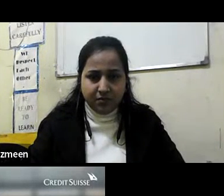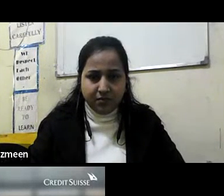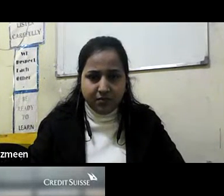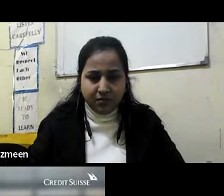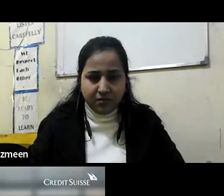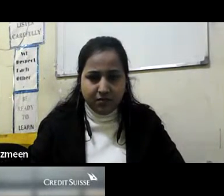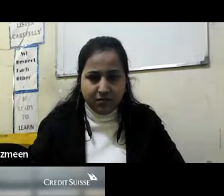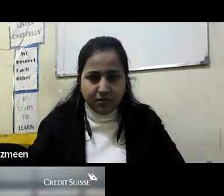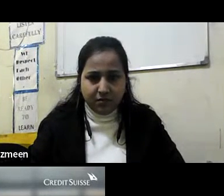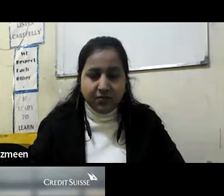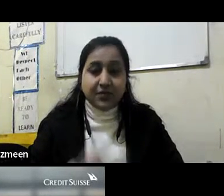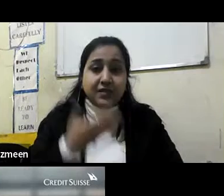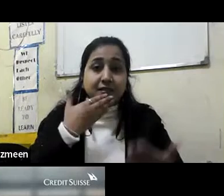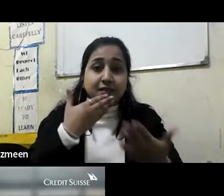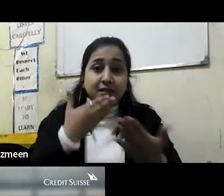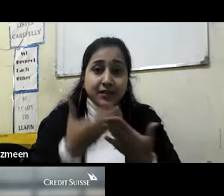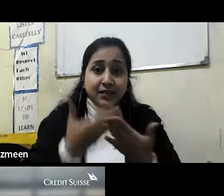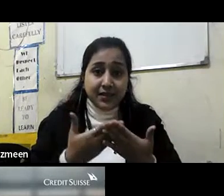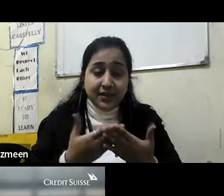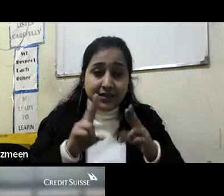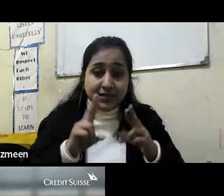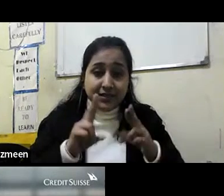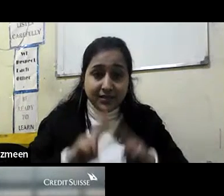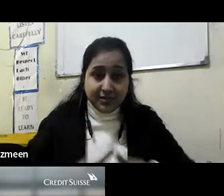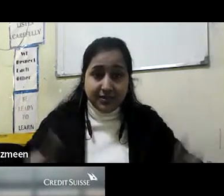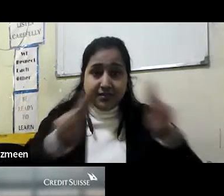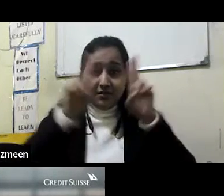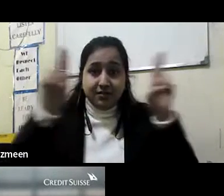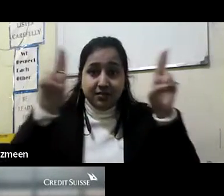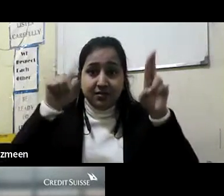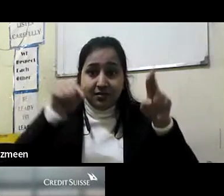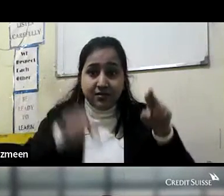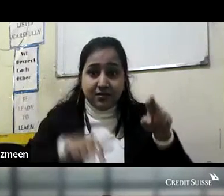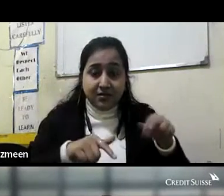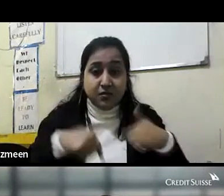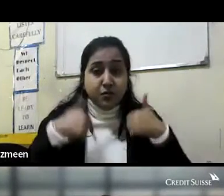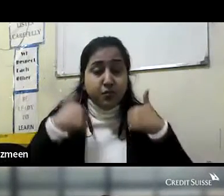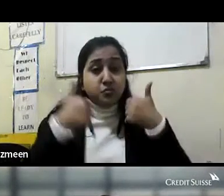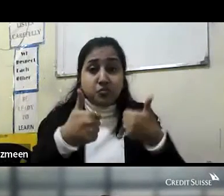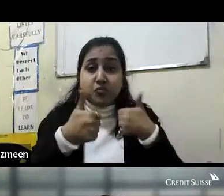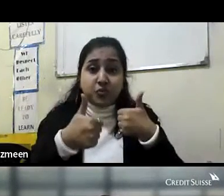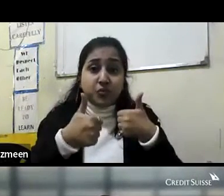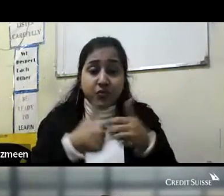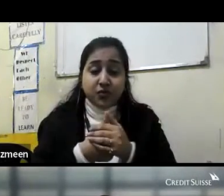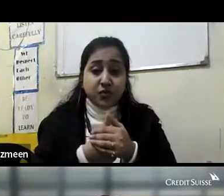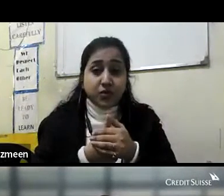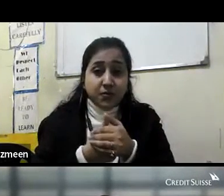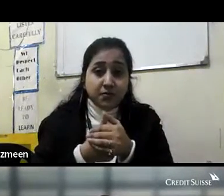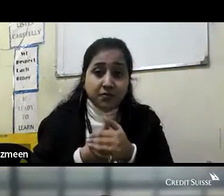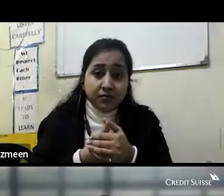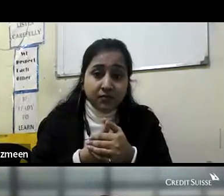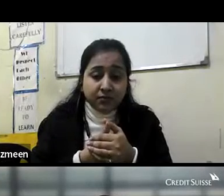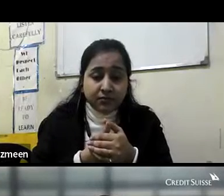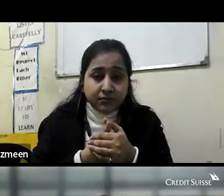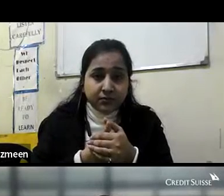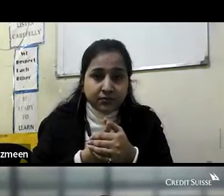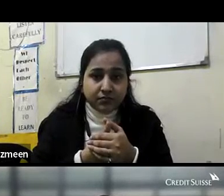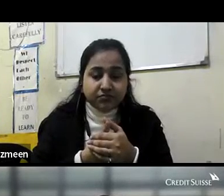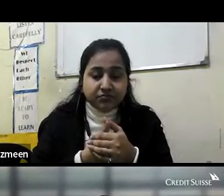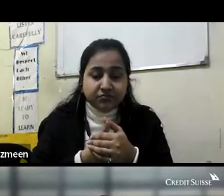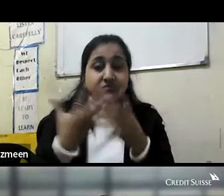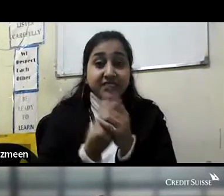While thanking Sarthak for organizing this, it's a brilliant move, and we should have